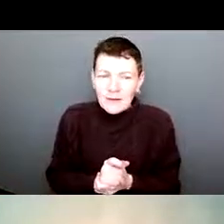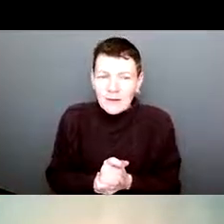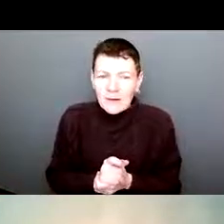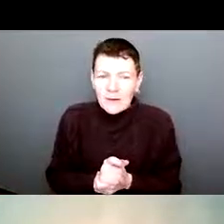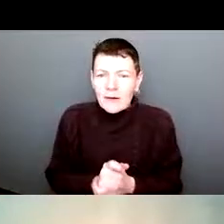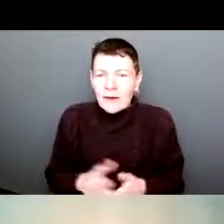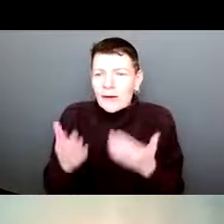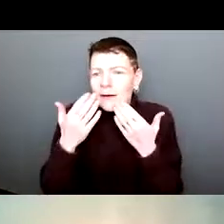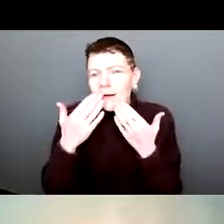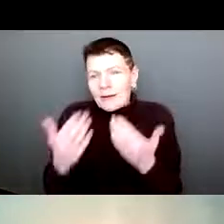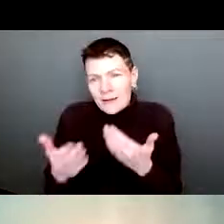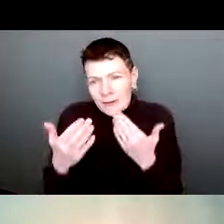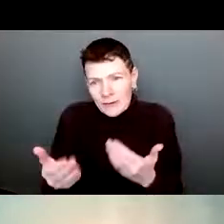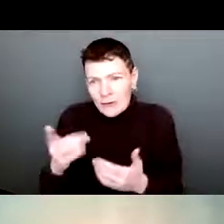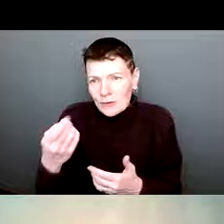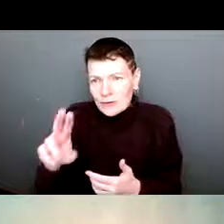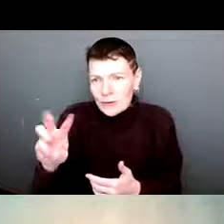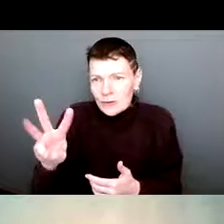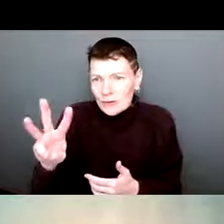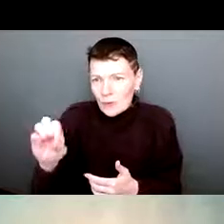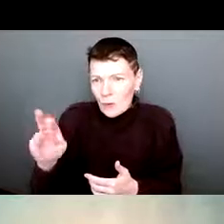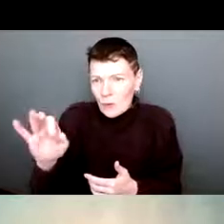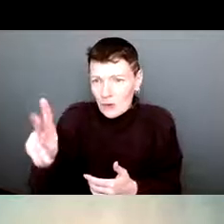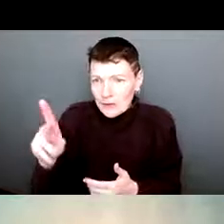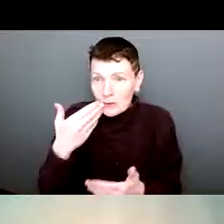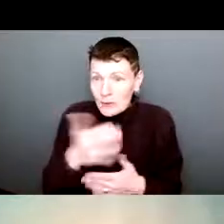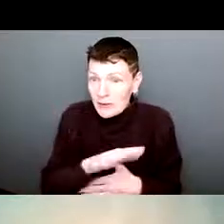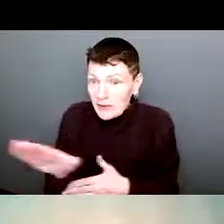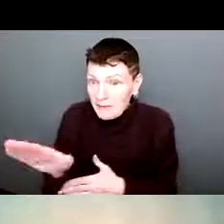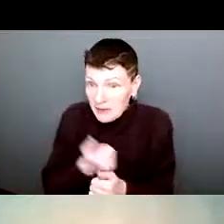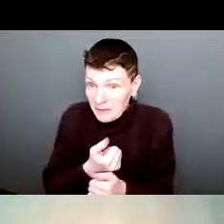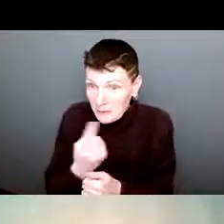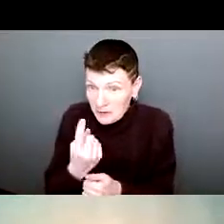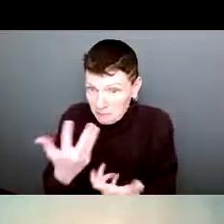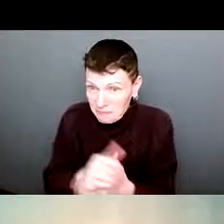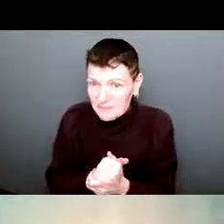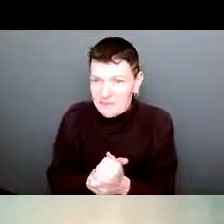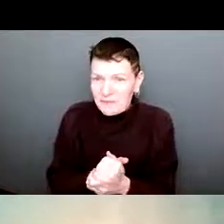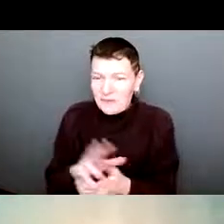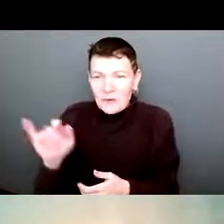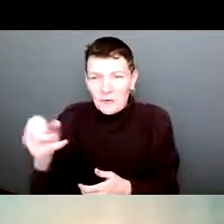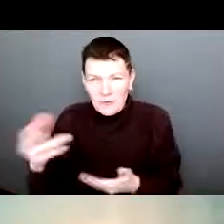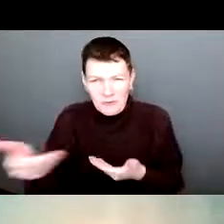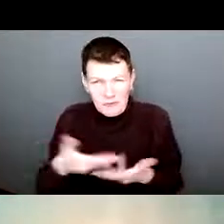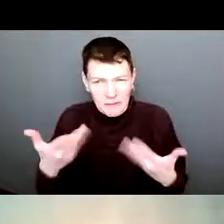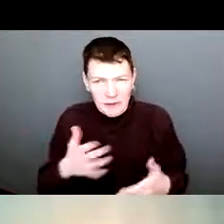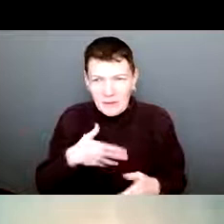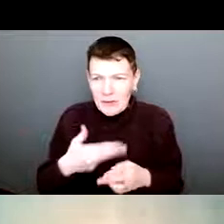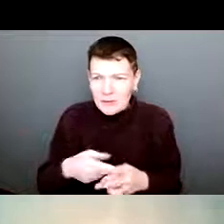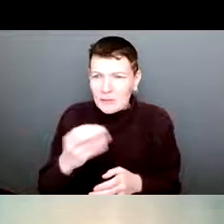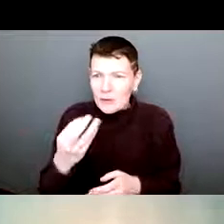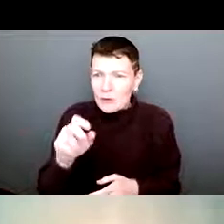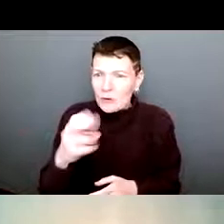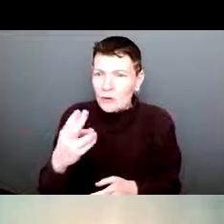Thank you very much, Dr. Warwick. So good evening, everyone. As Ruth introduced me, my name is Hugh McCormick, and I'm the